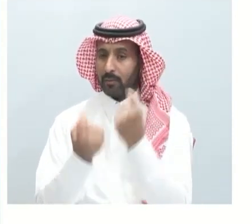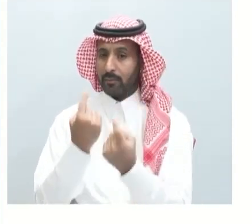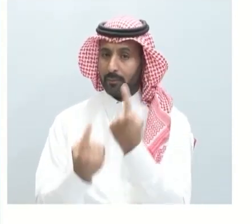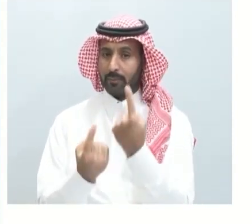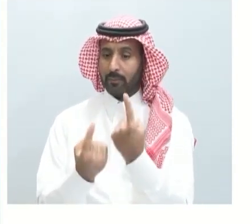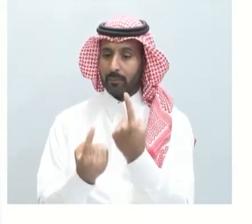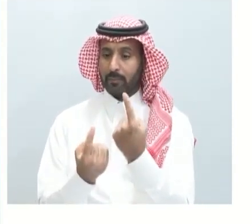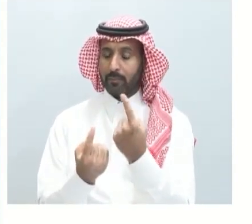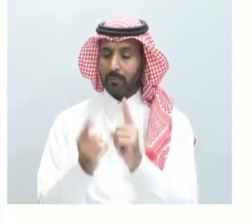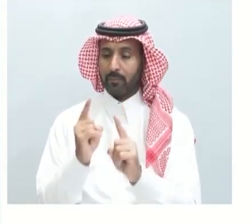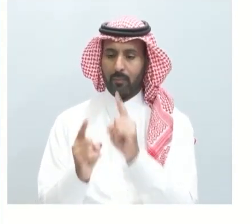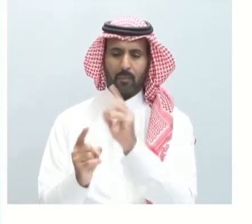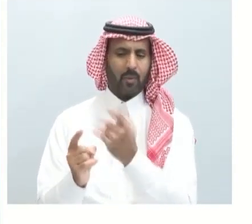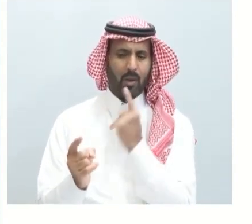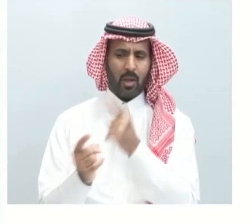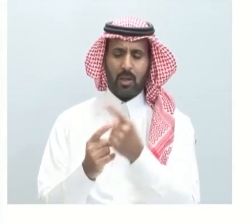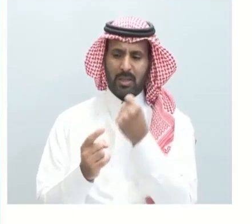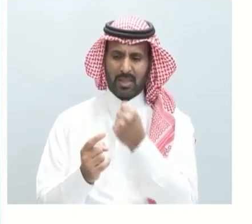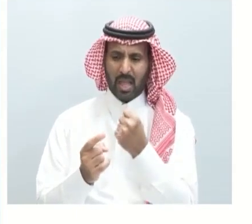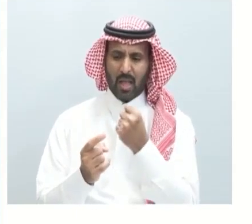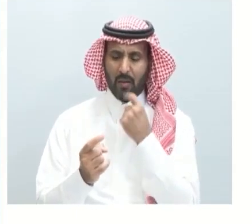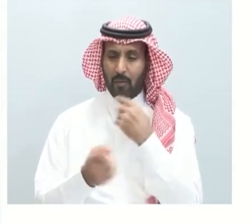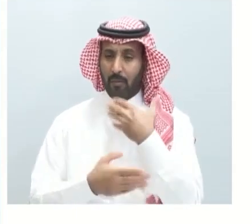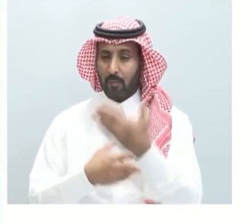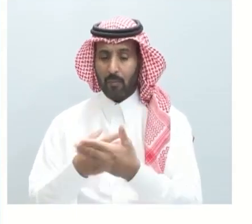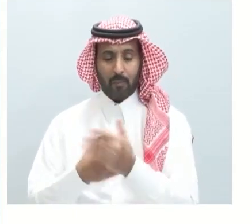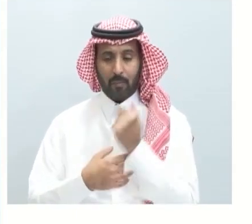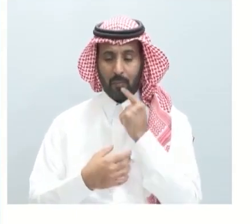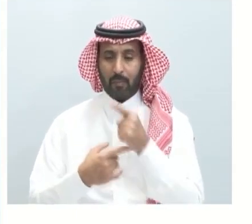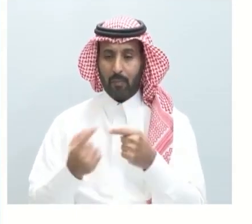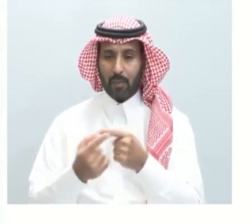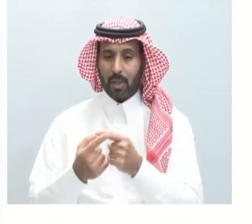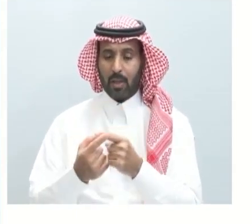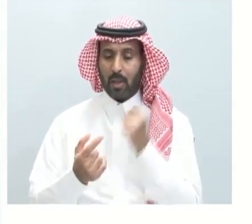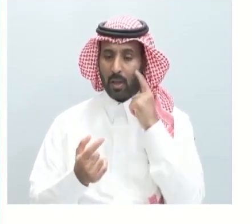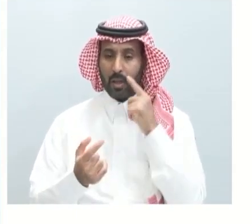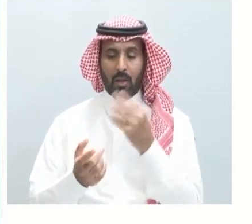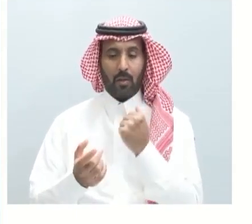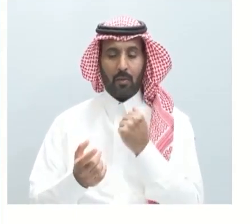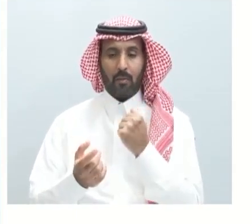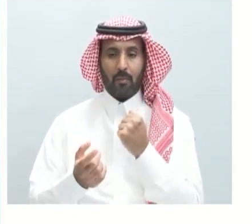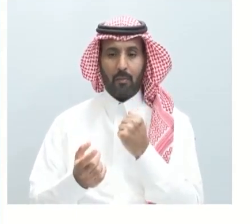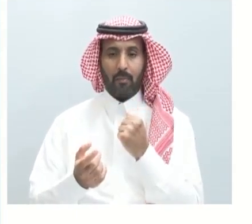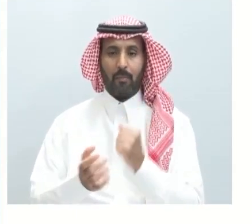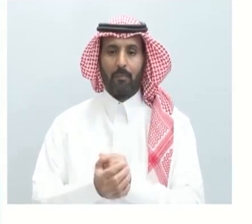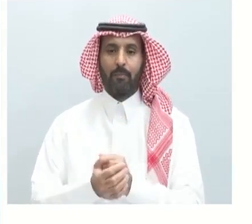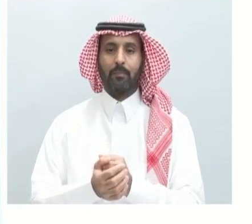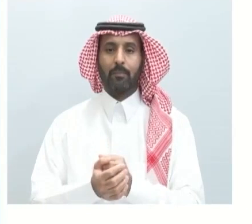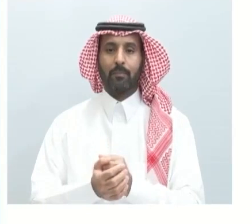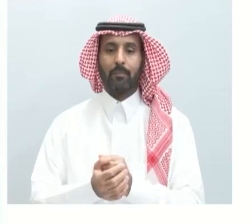answer here no matter how hard I try nothing grows I guess I don't have